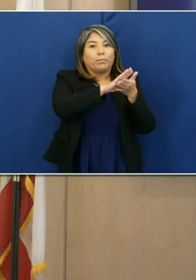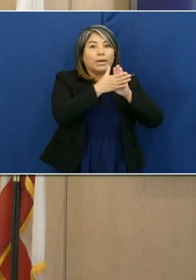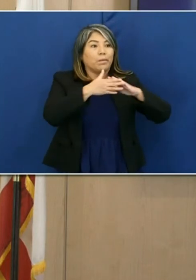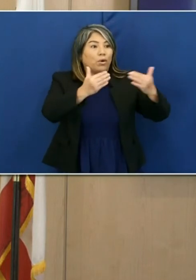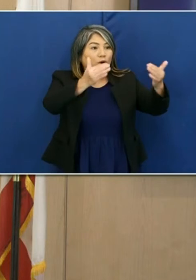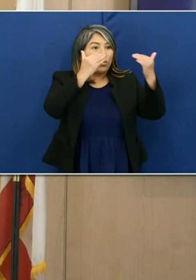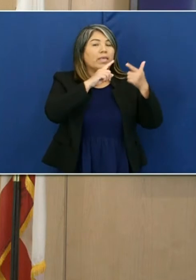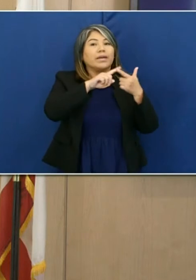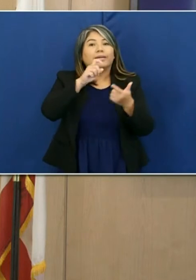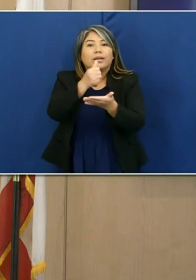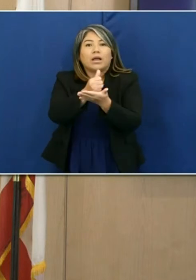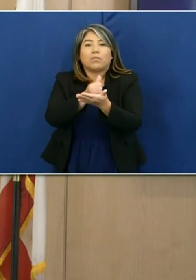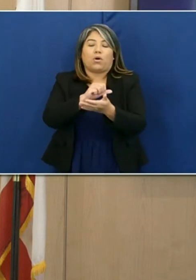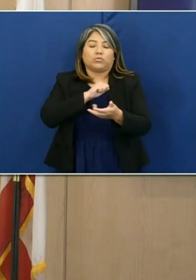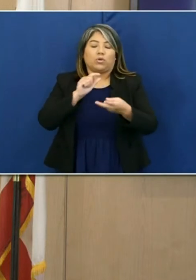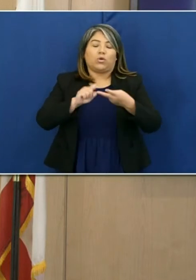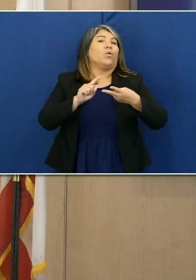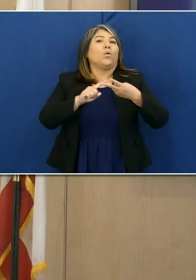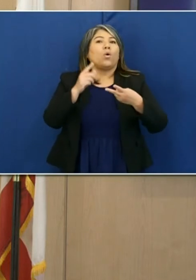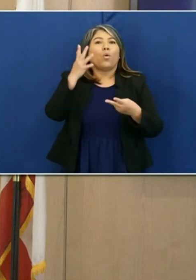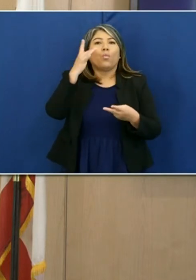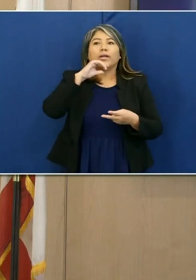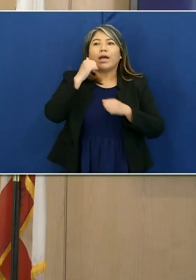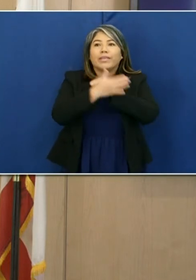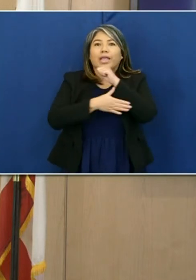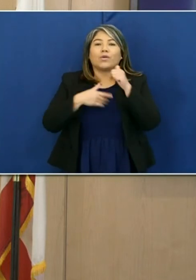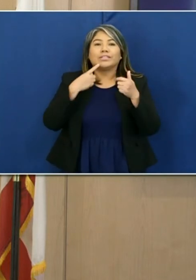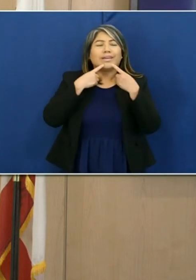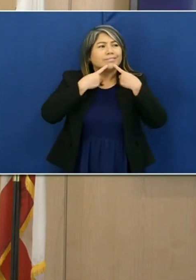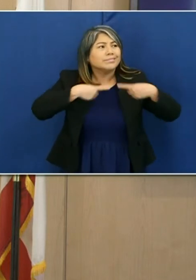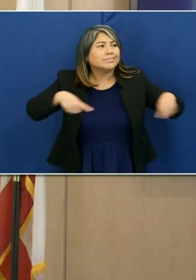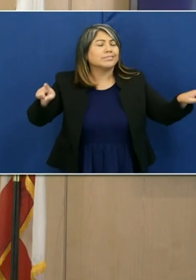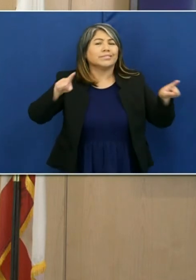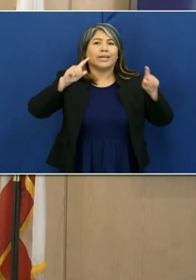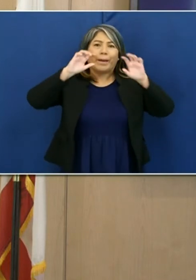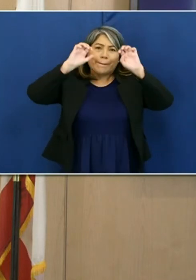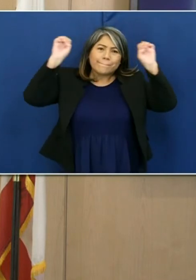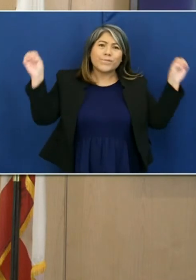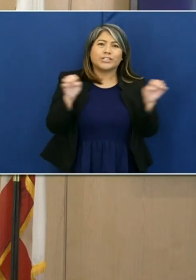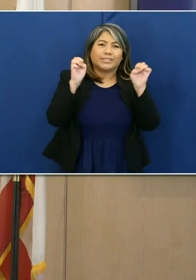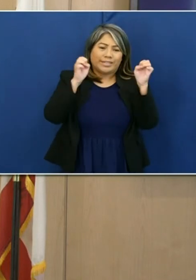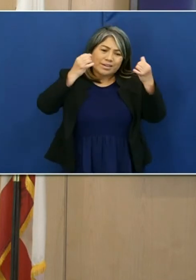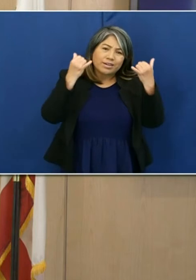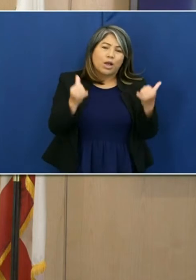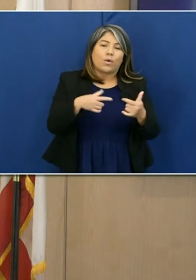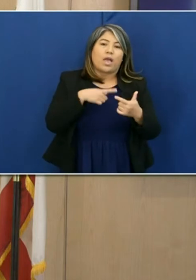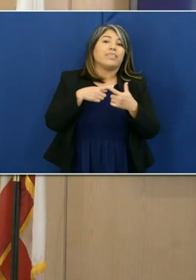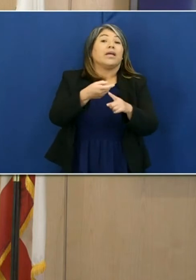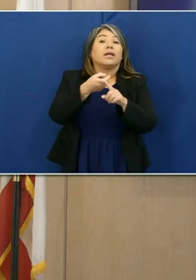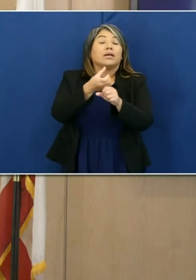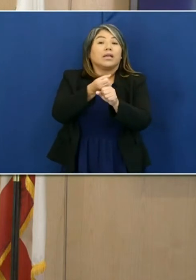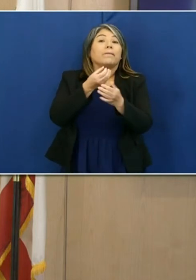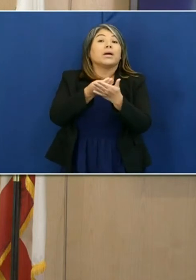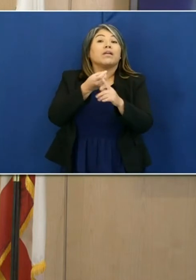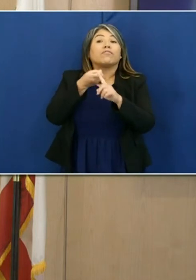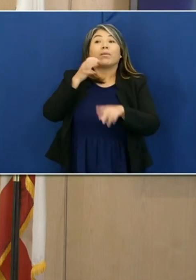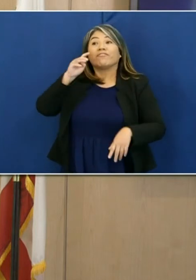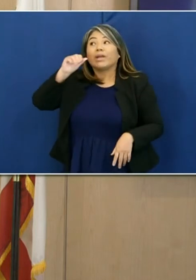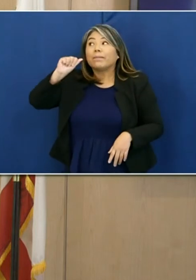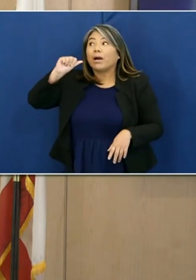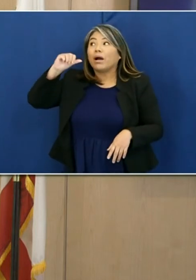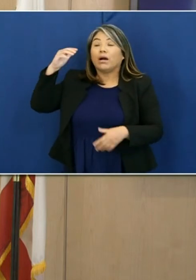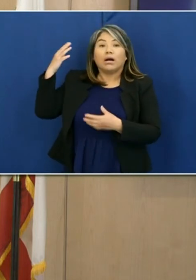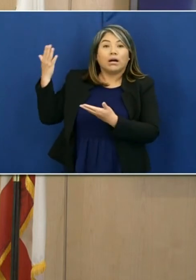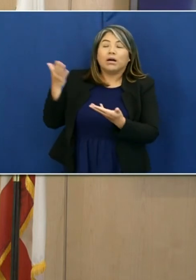then number two, why hasn't the county declared a state of emergency so that we can receive federal assistance from FEMA, who can set up